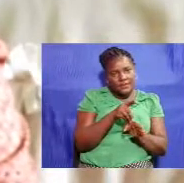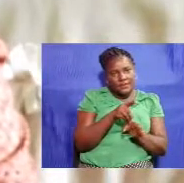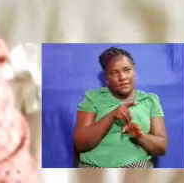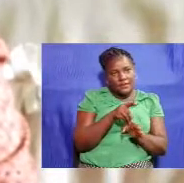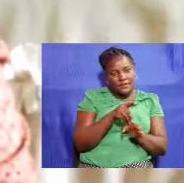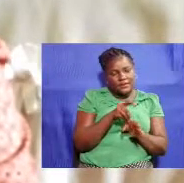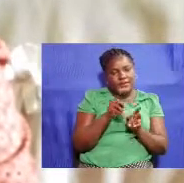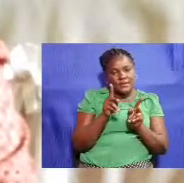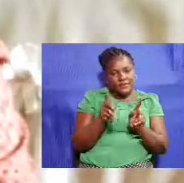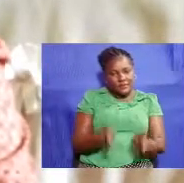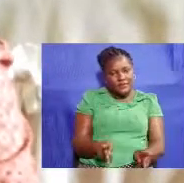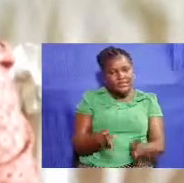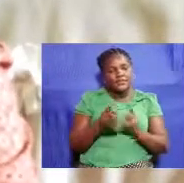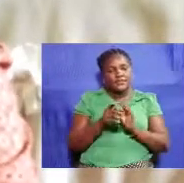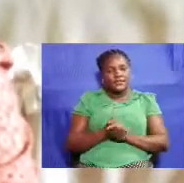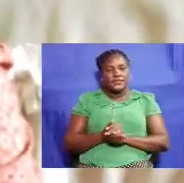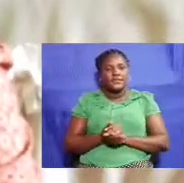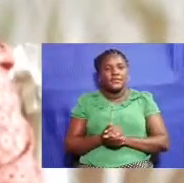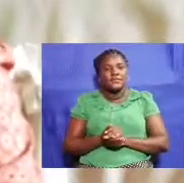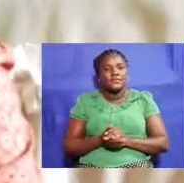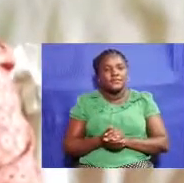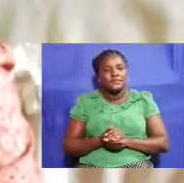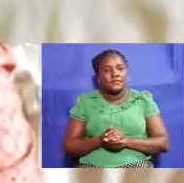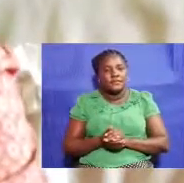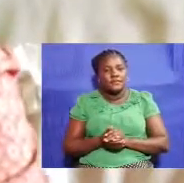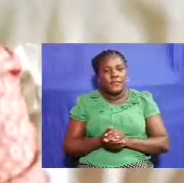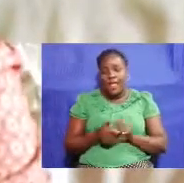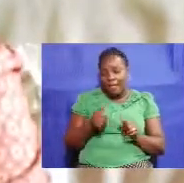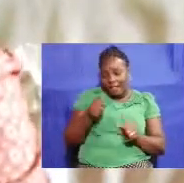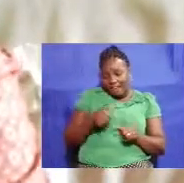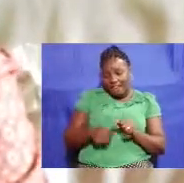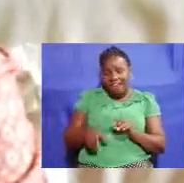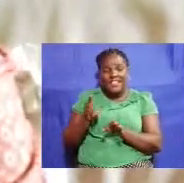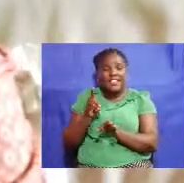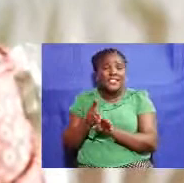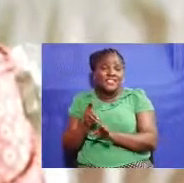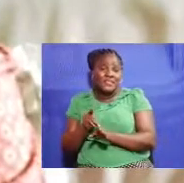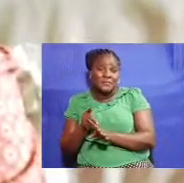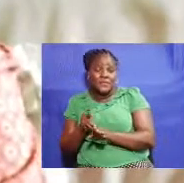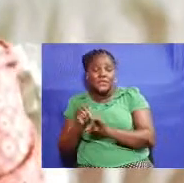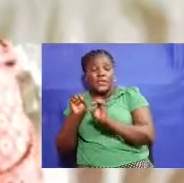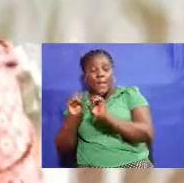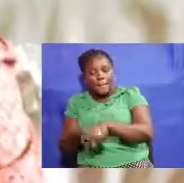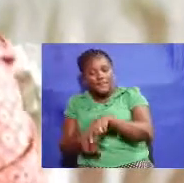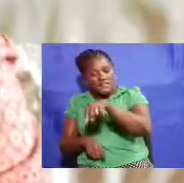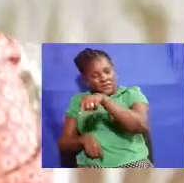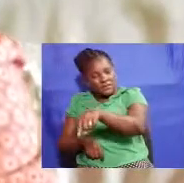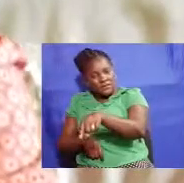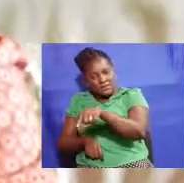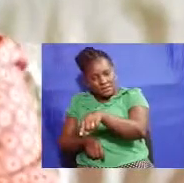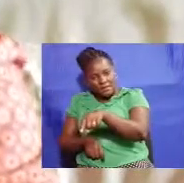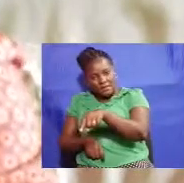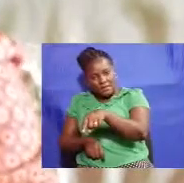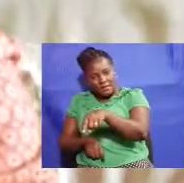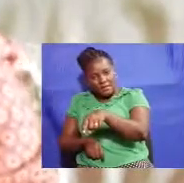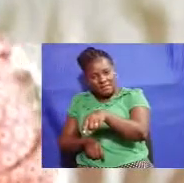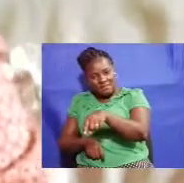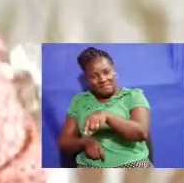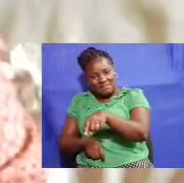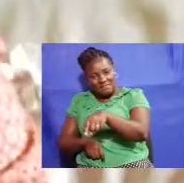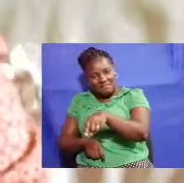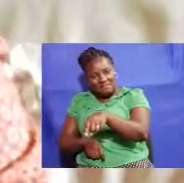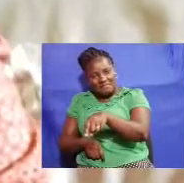persons, because in every disability there is an ability, unless the person has not